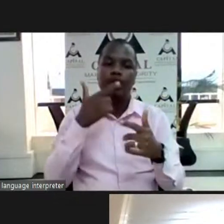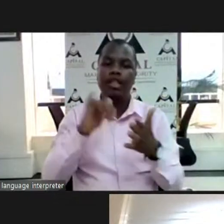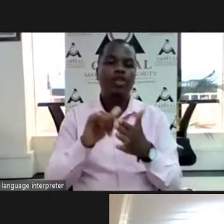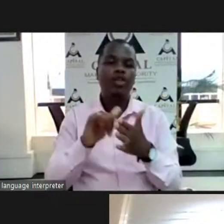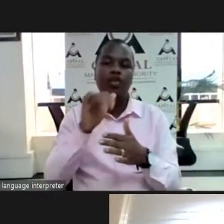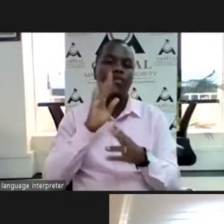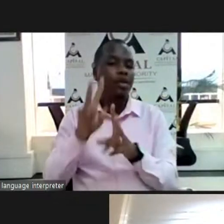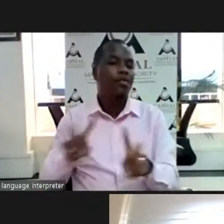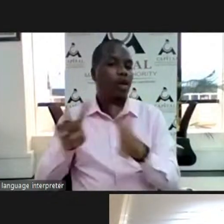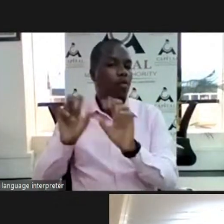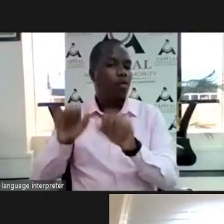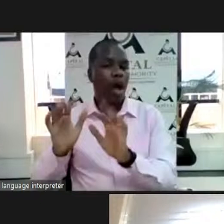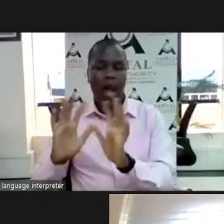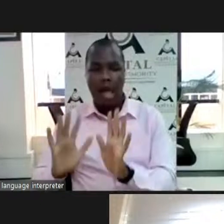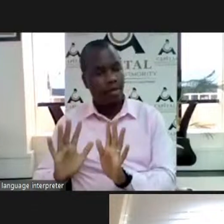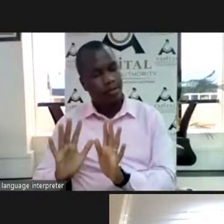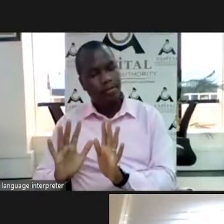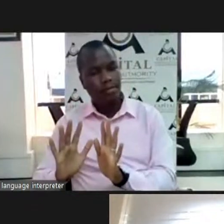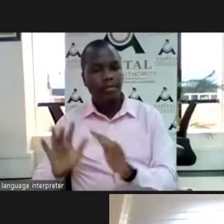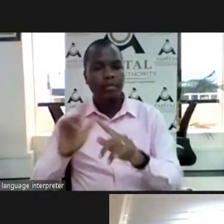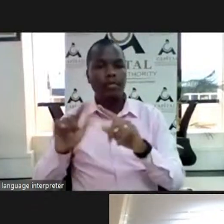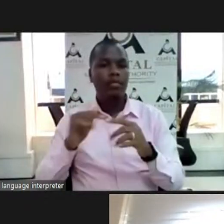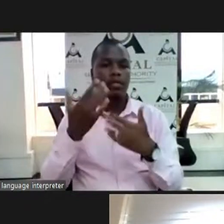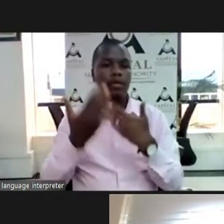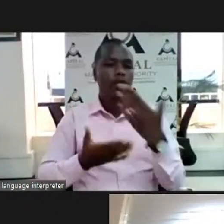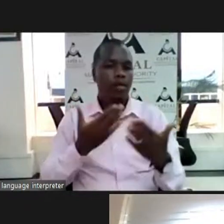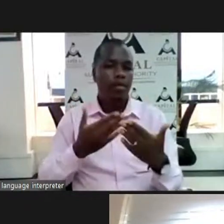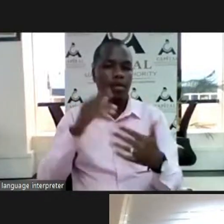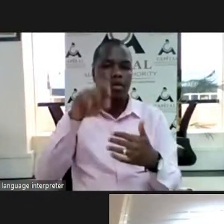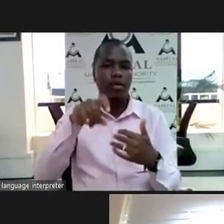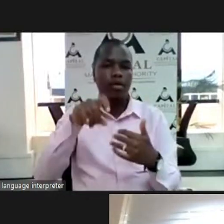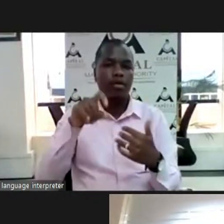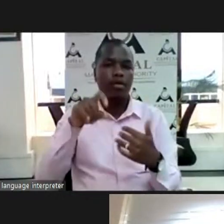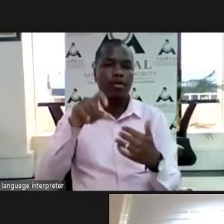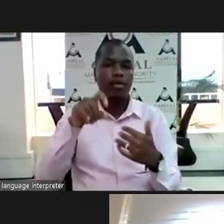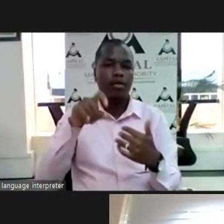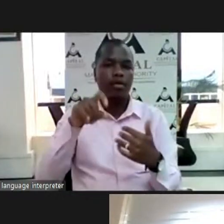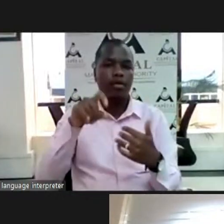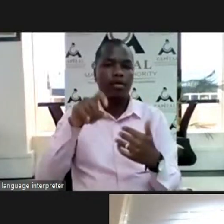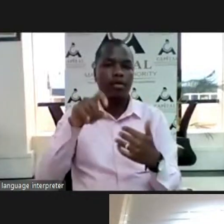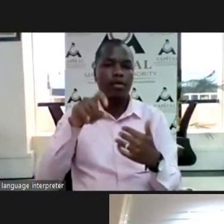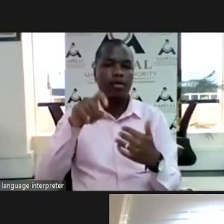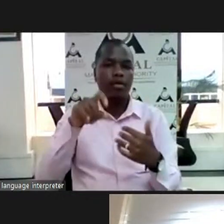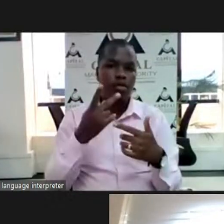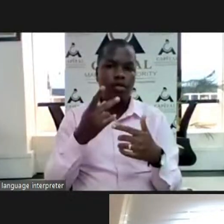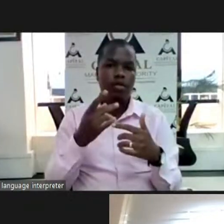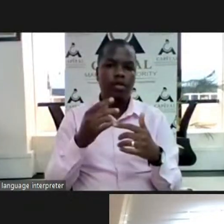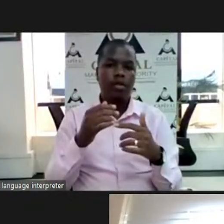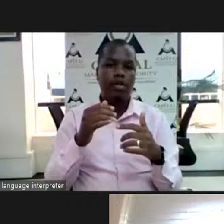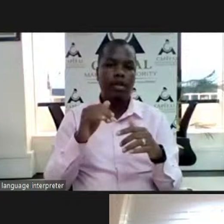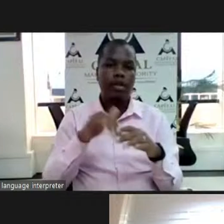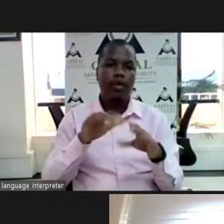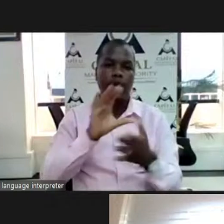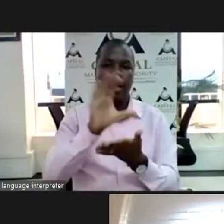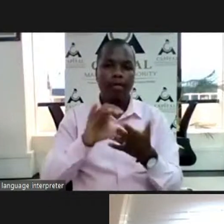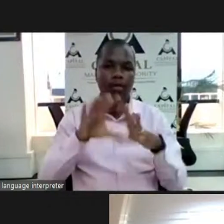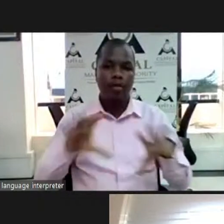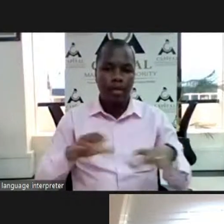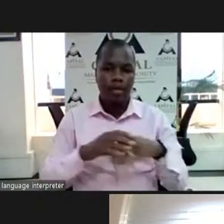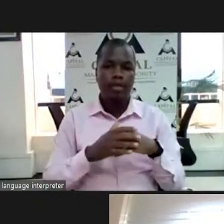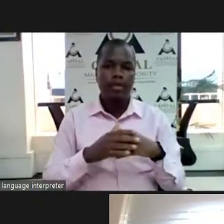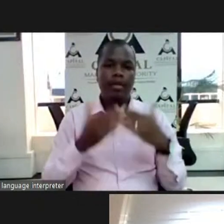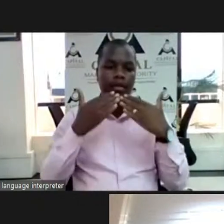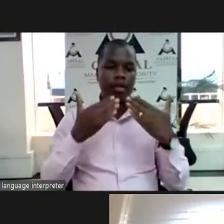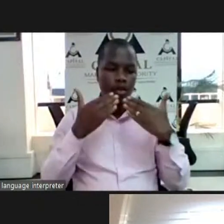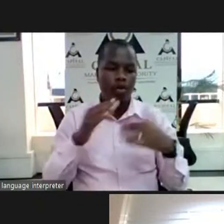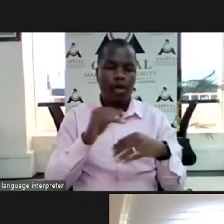been contributing, but maybe from the perspective of our capital markets. Thank you, Kanyi, and